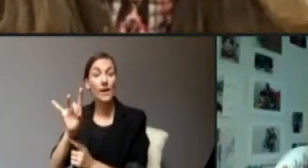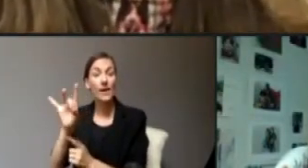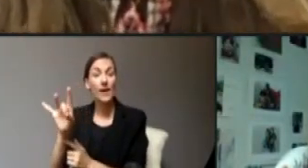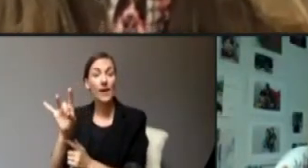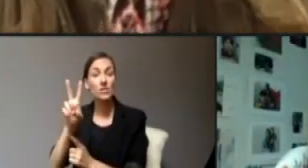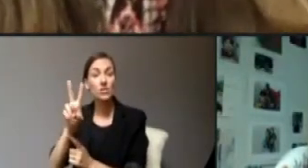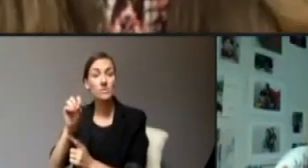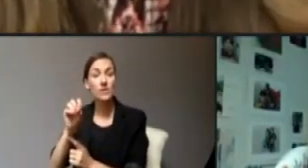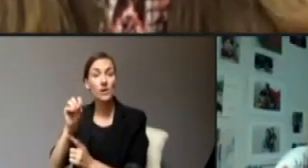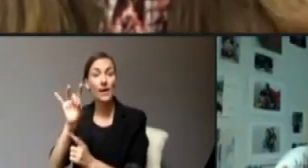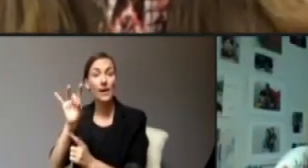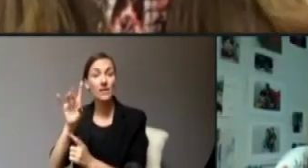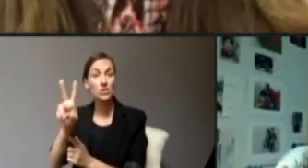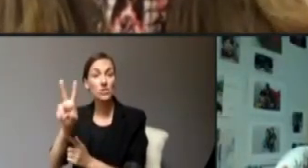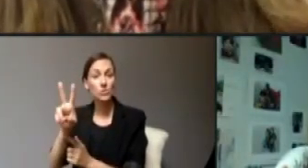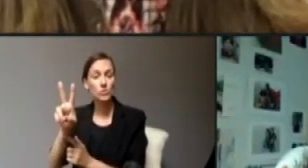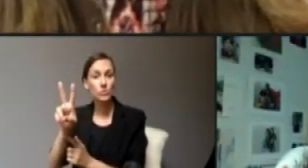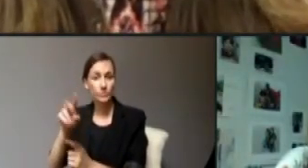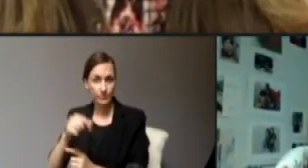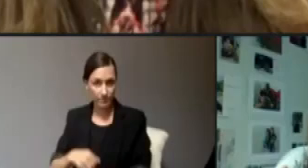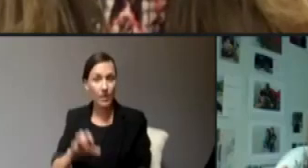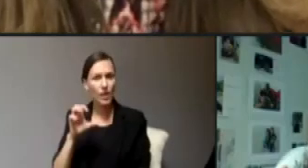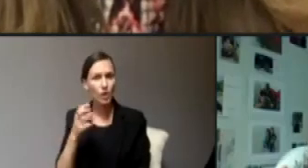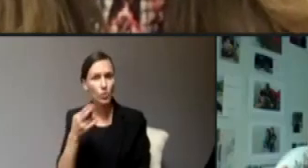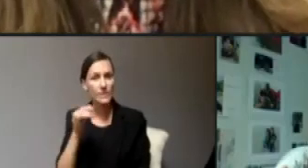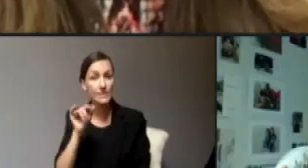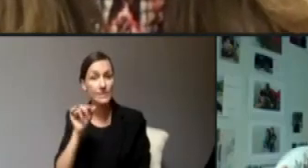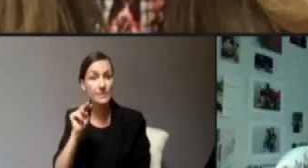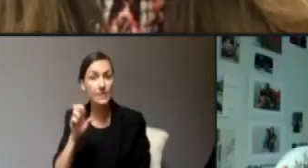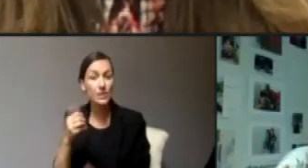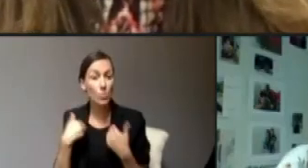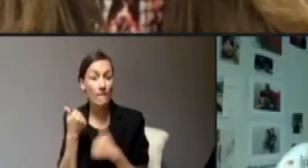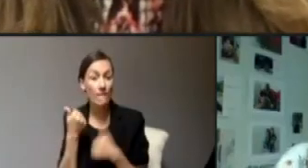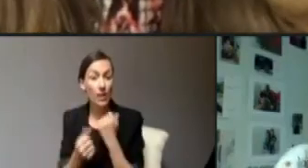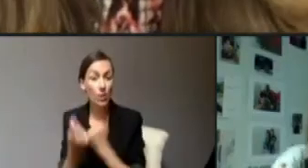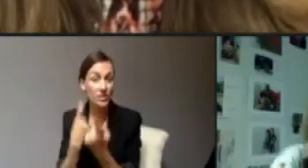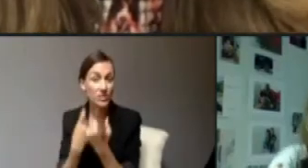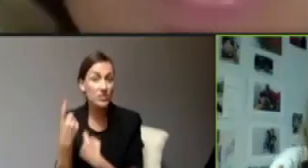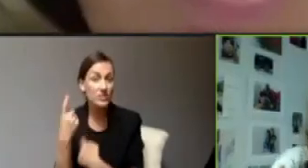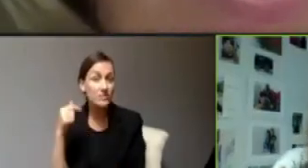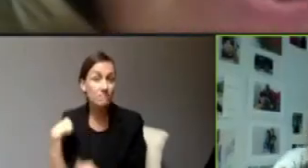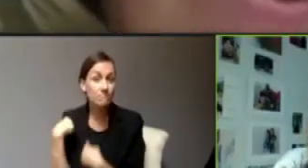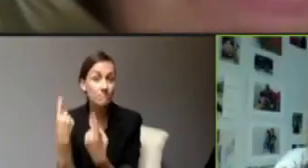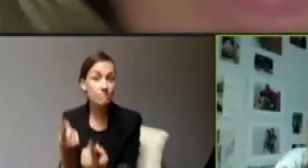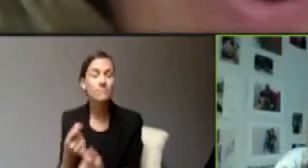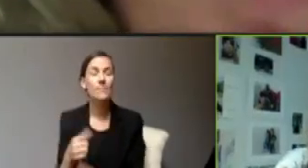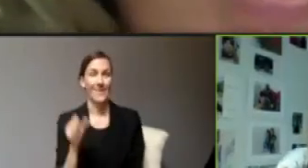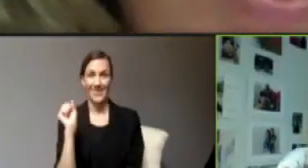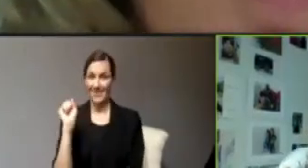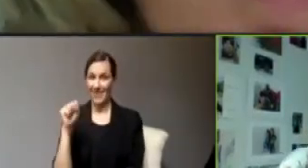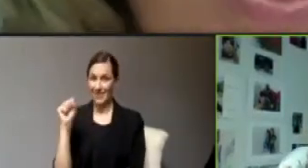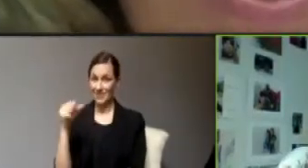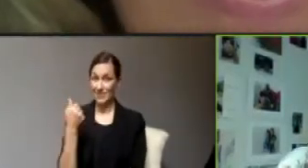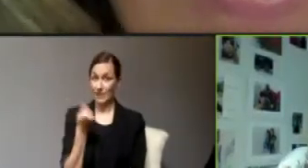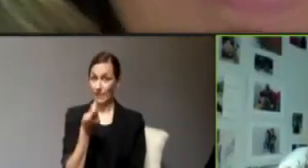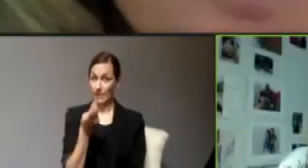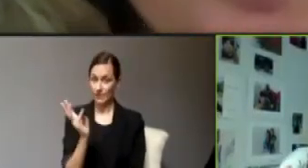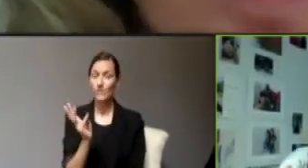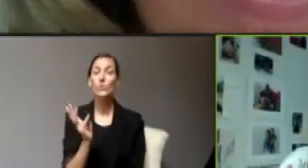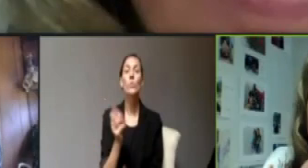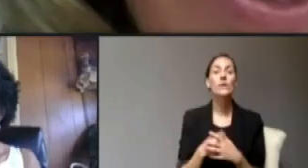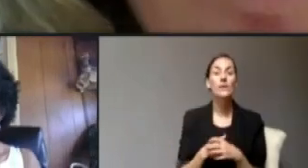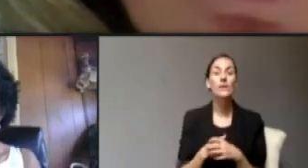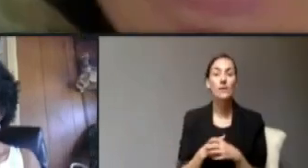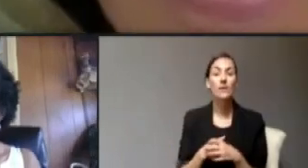313-288-2082. Christine, do we have any questions so far? Yes, we do. We have a few coming in.